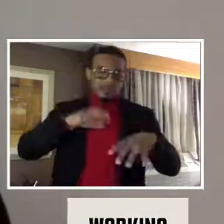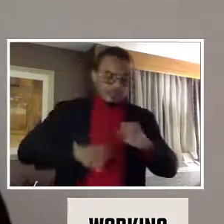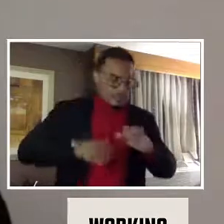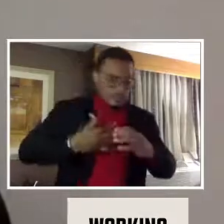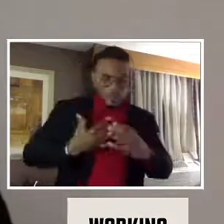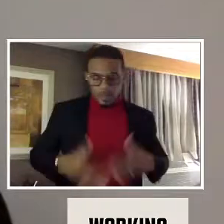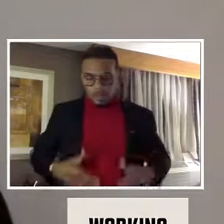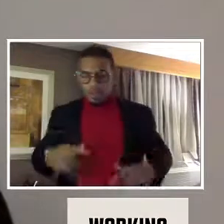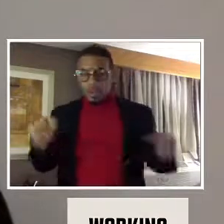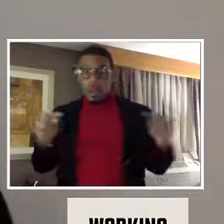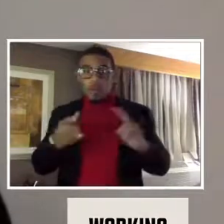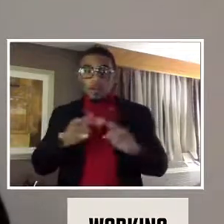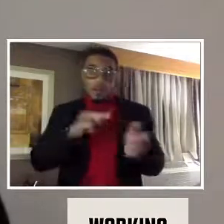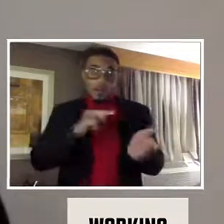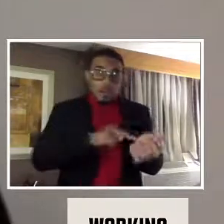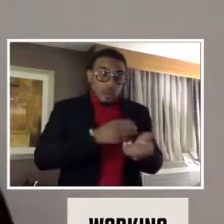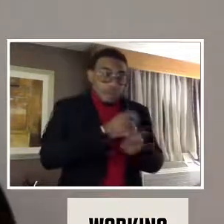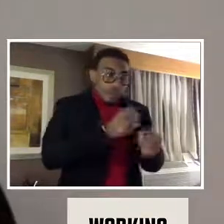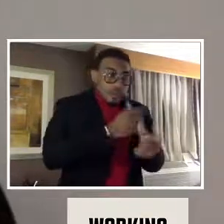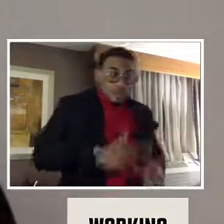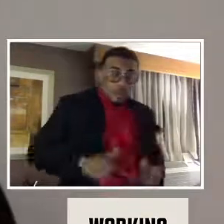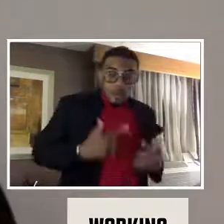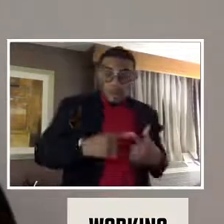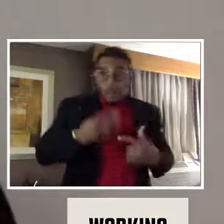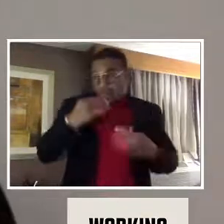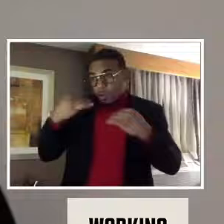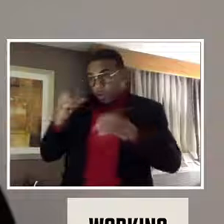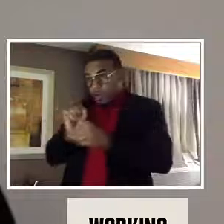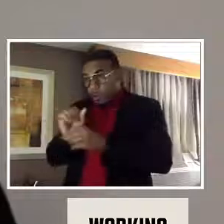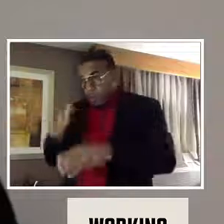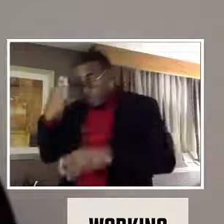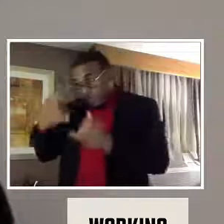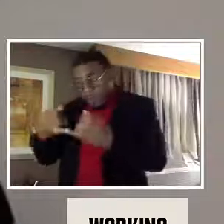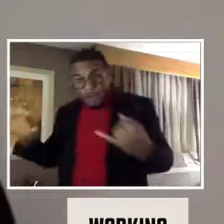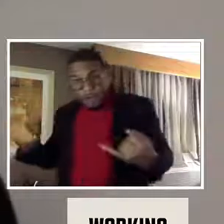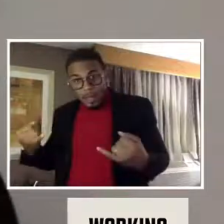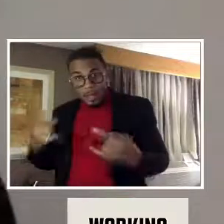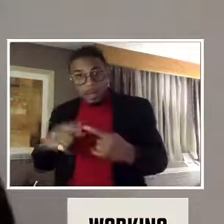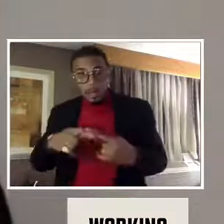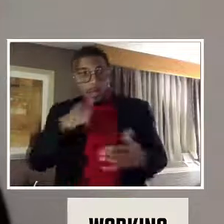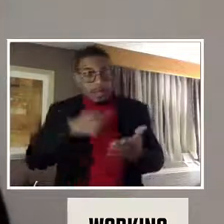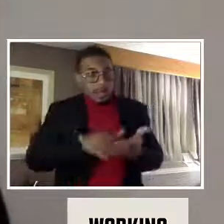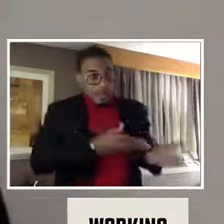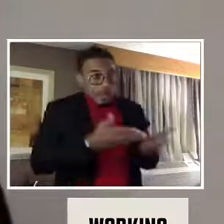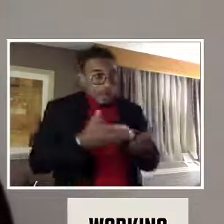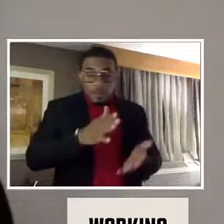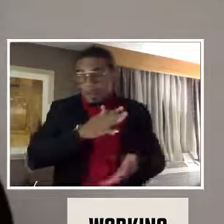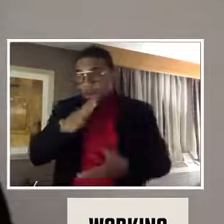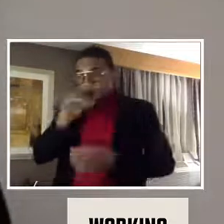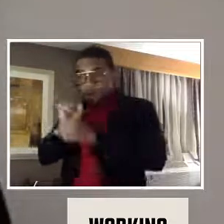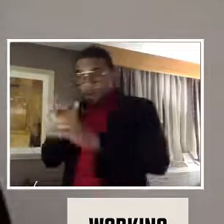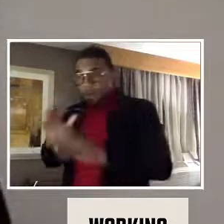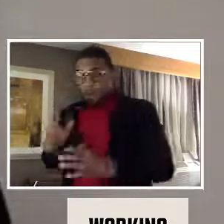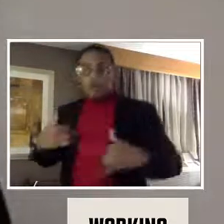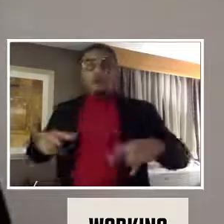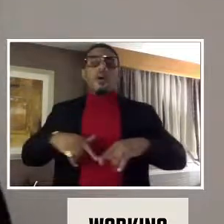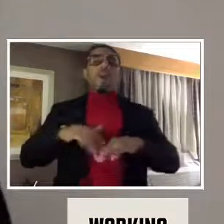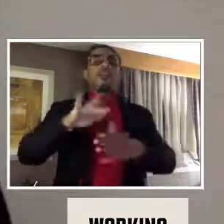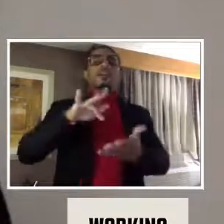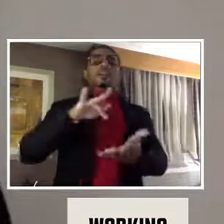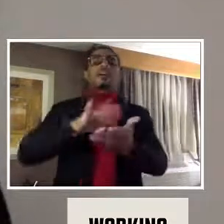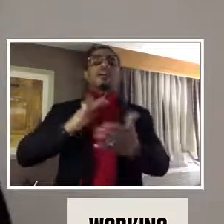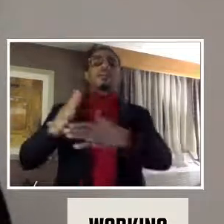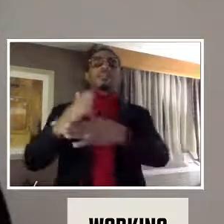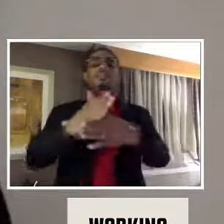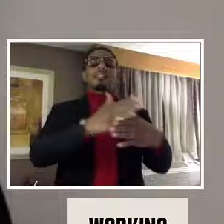hurt. From the nurses saving lives to the grocery store workers on the front lines to the letter carriers and the farm workers, we have centered our